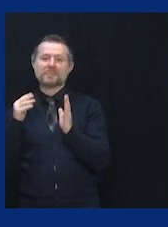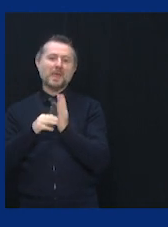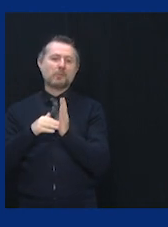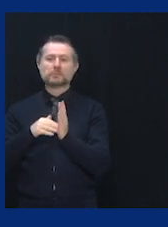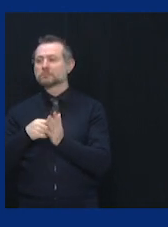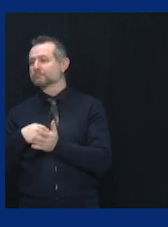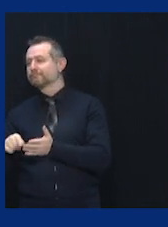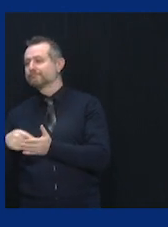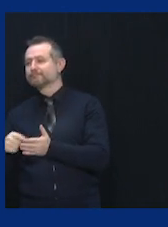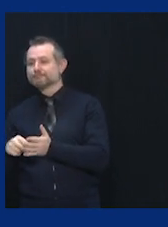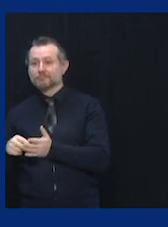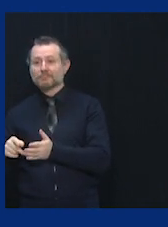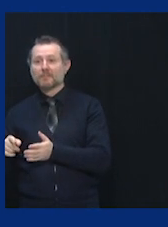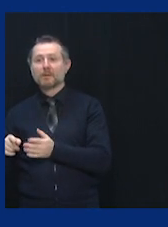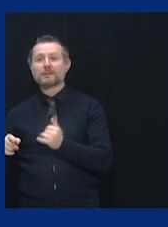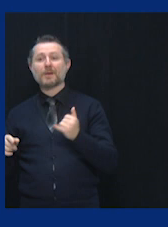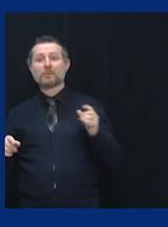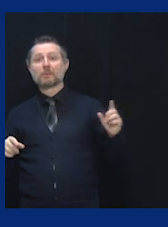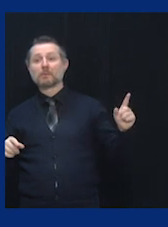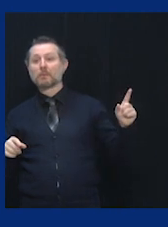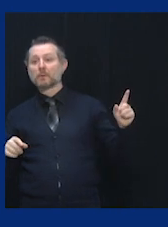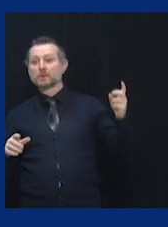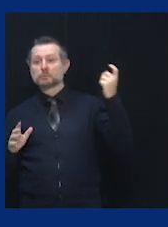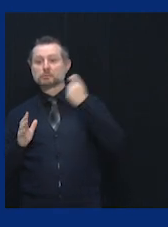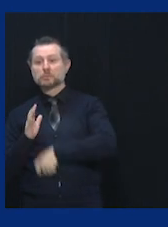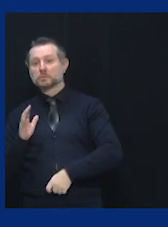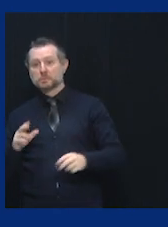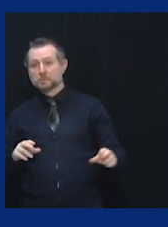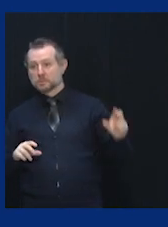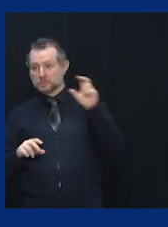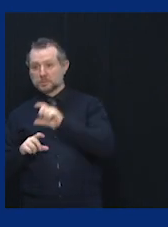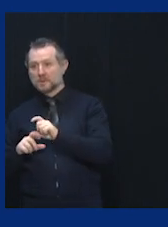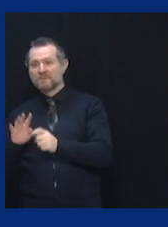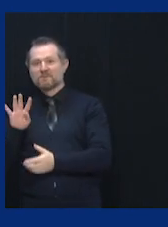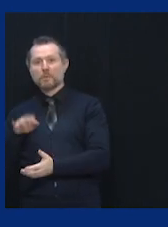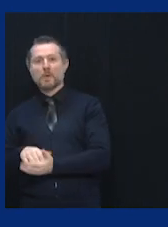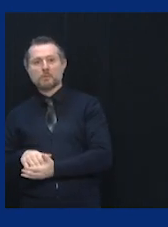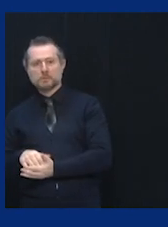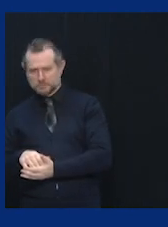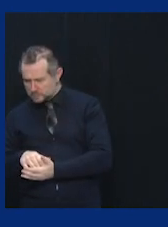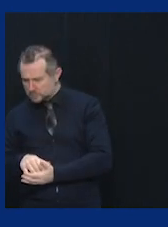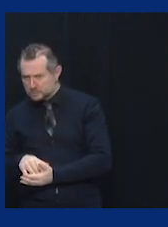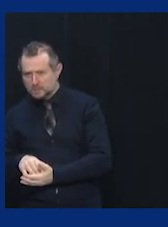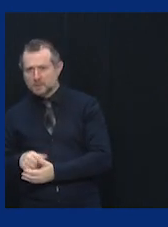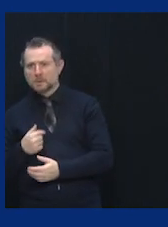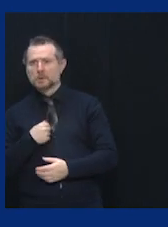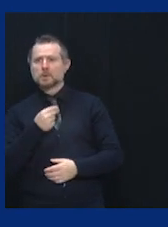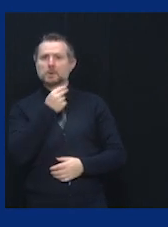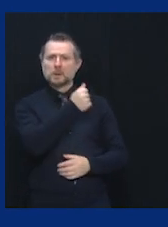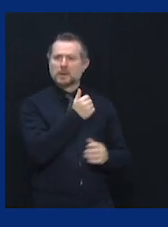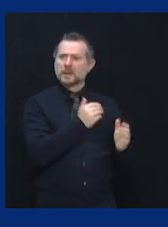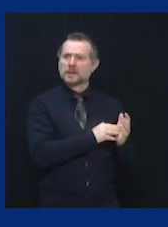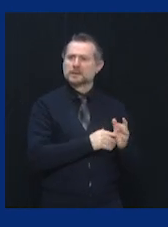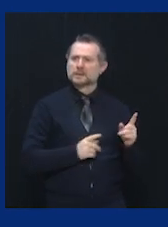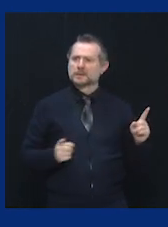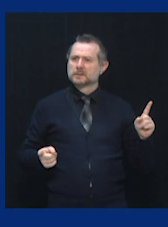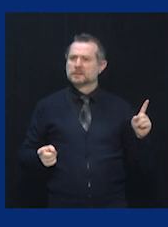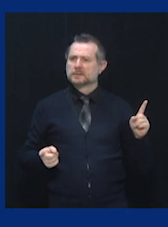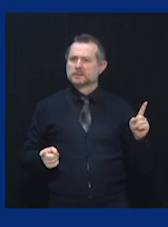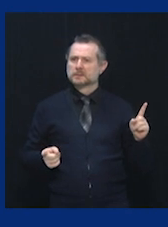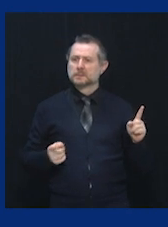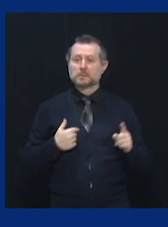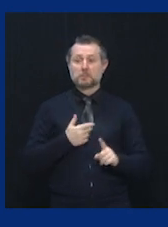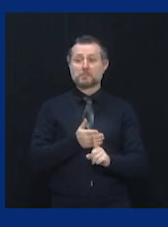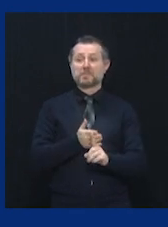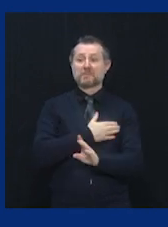The federal government now taxes that $4,000. Whereas up until now, you